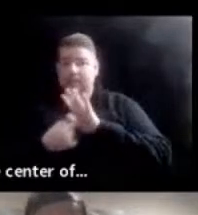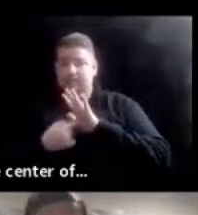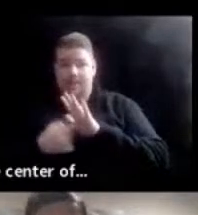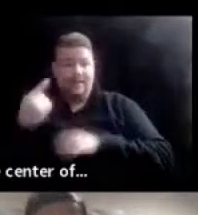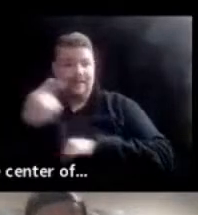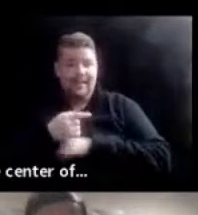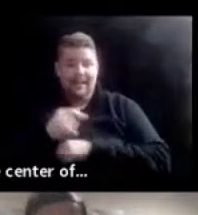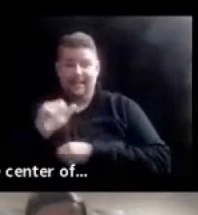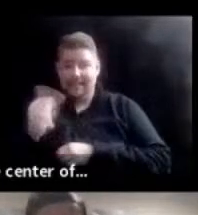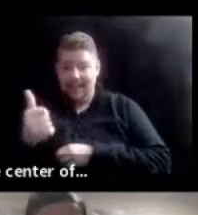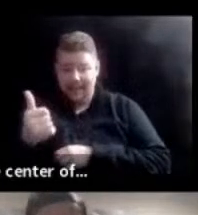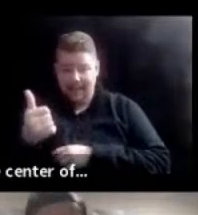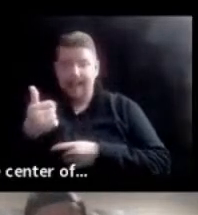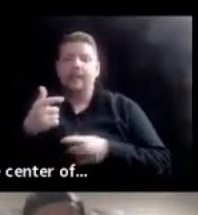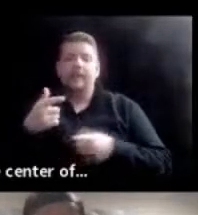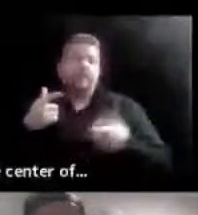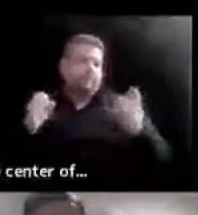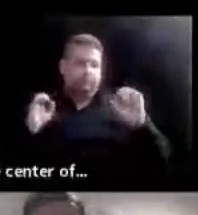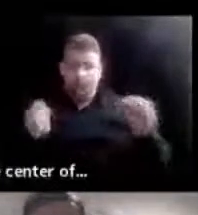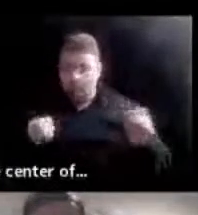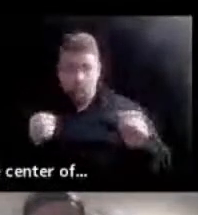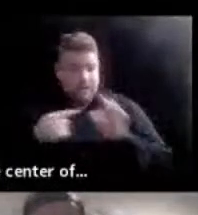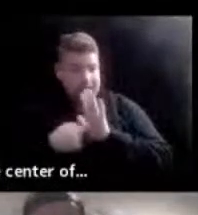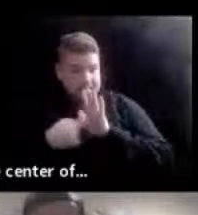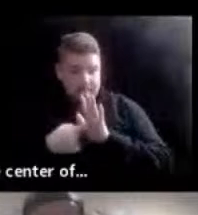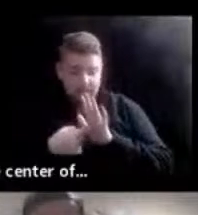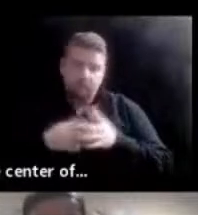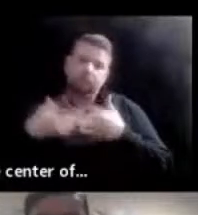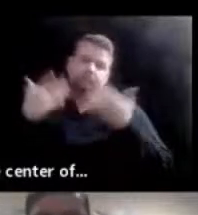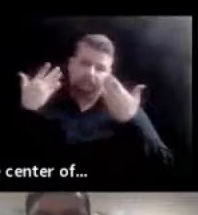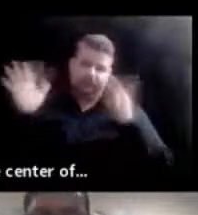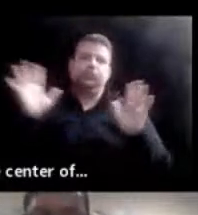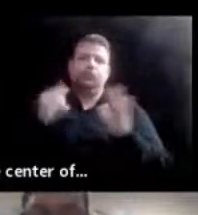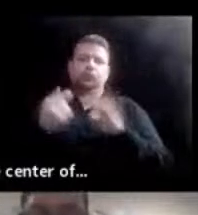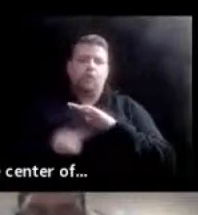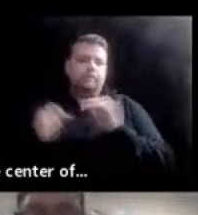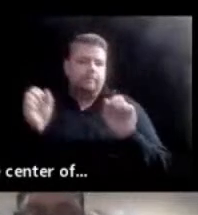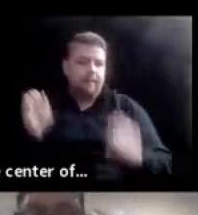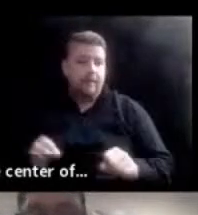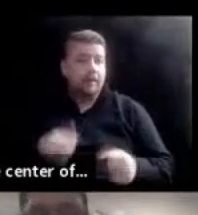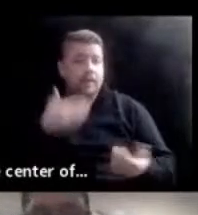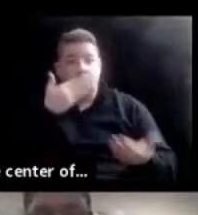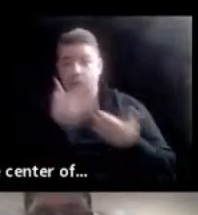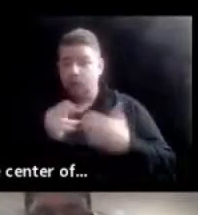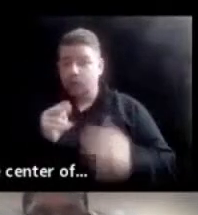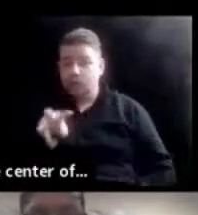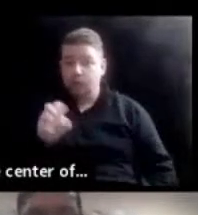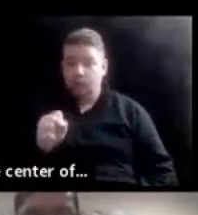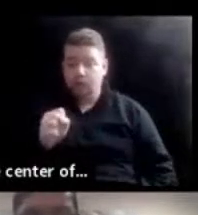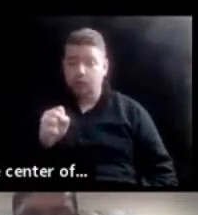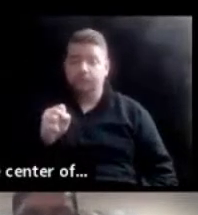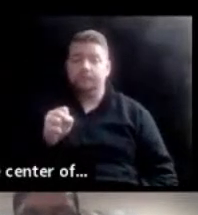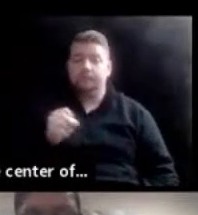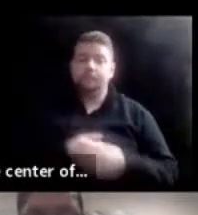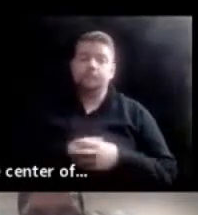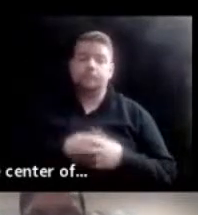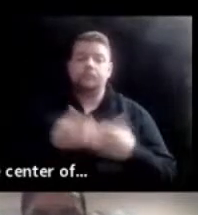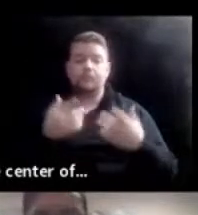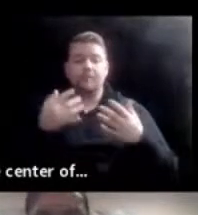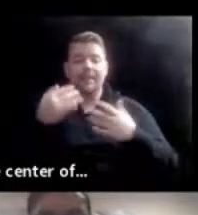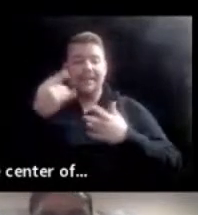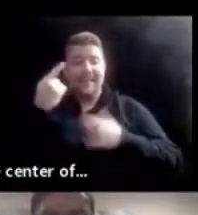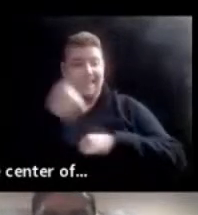and be able to get out of quarantine that way as well. So that's good news. The